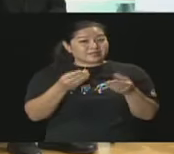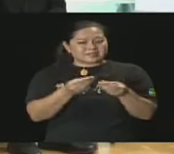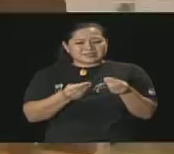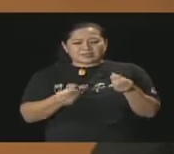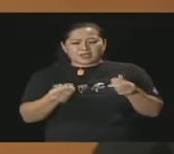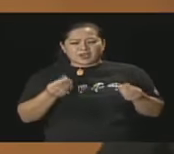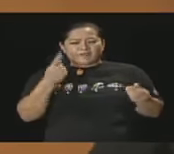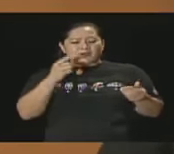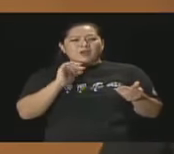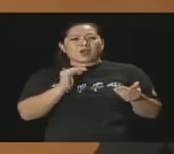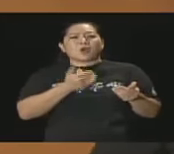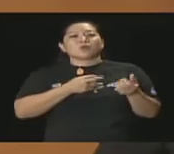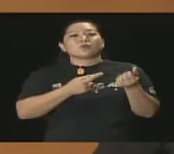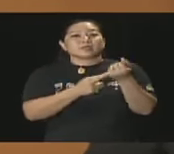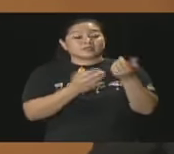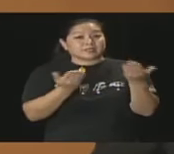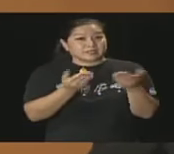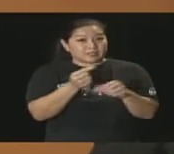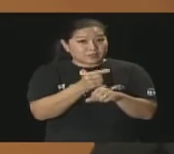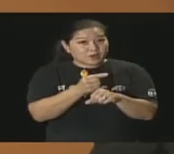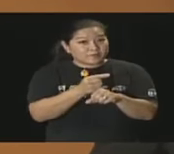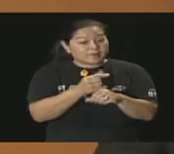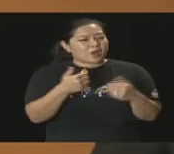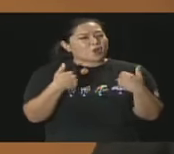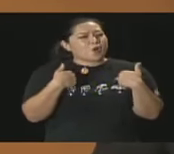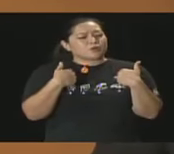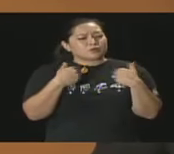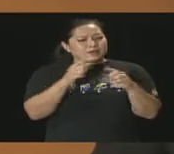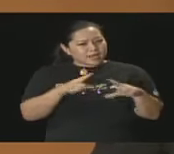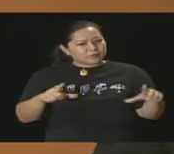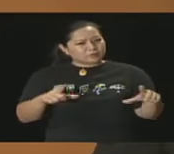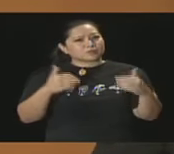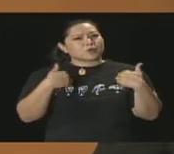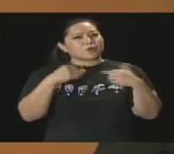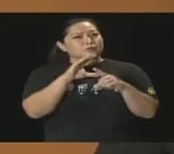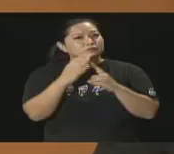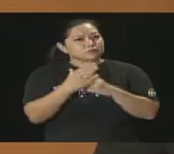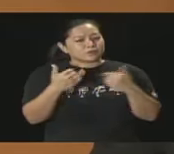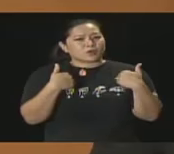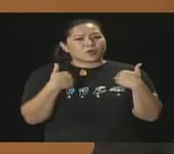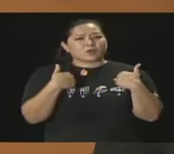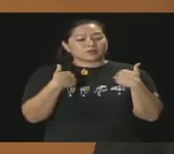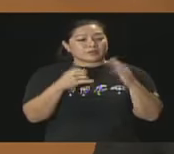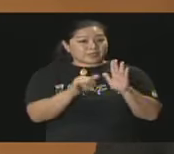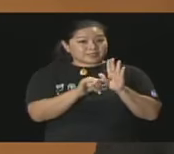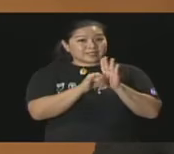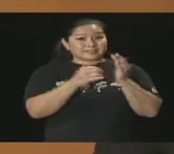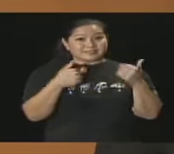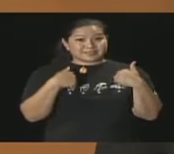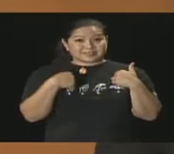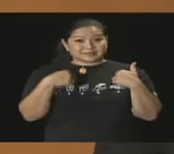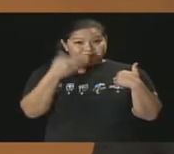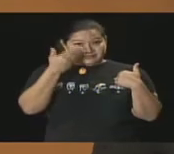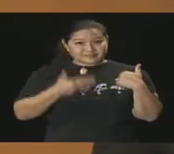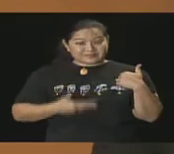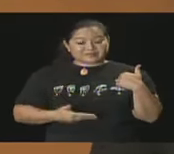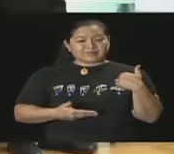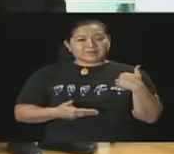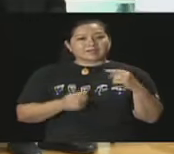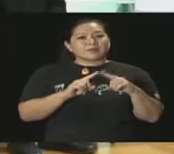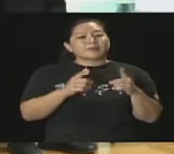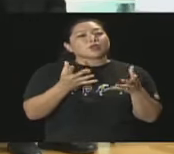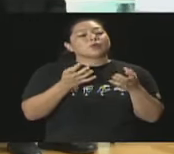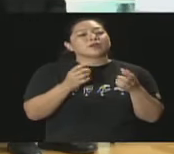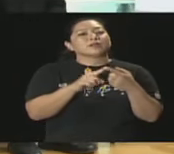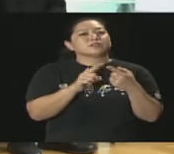from our own resources and our own communities, our own languages, our own identities. And so then we wanted to